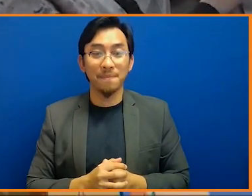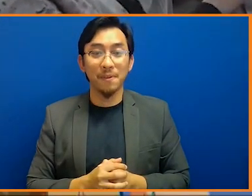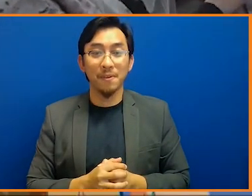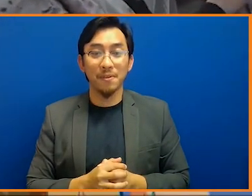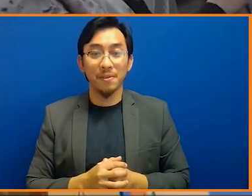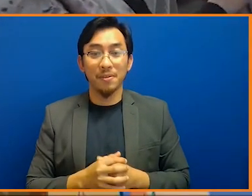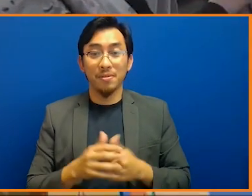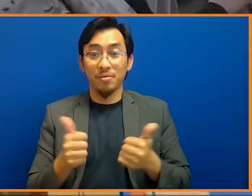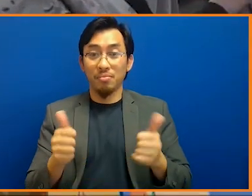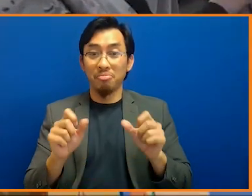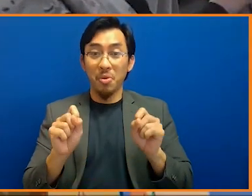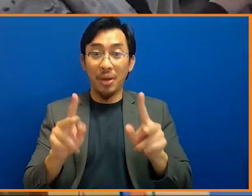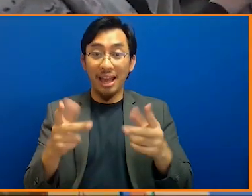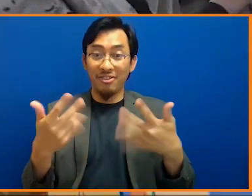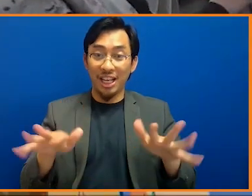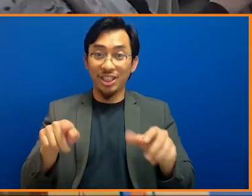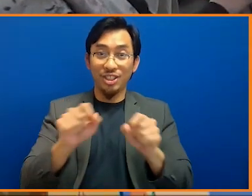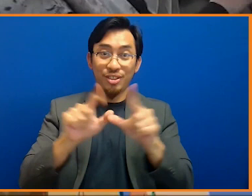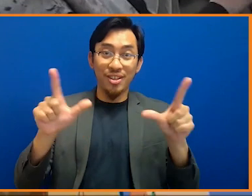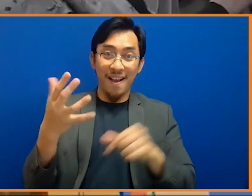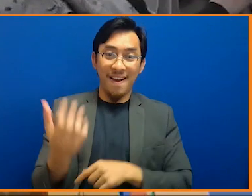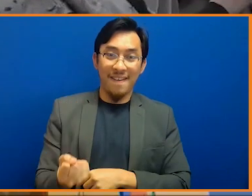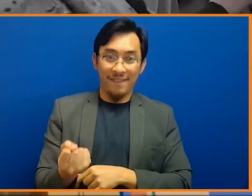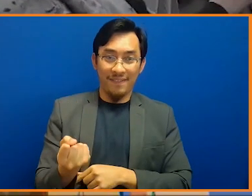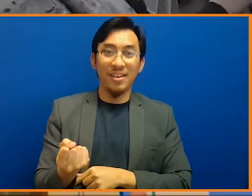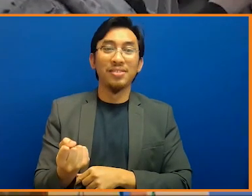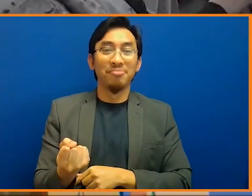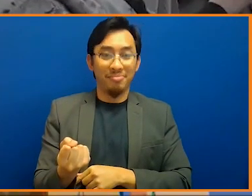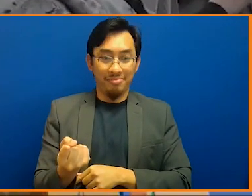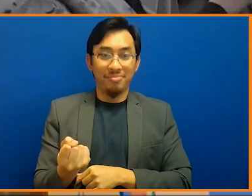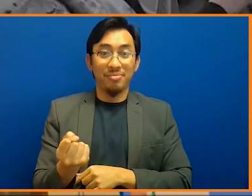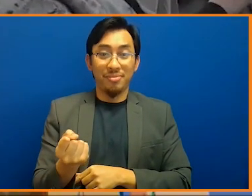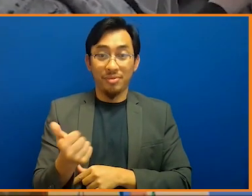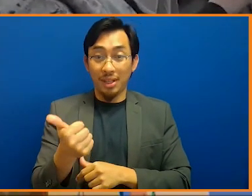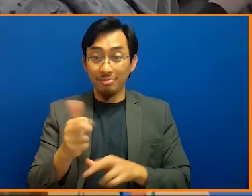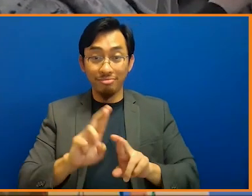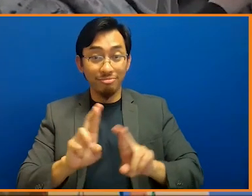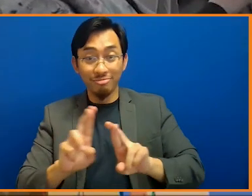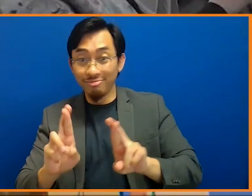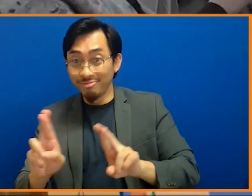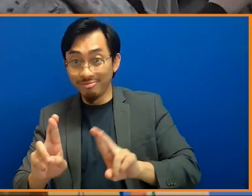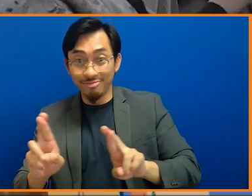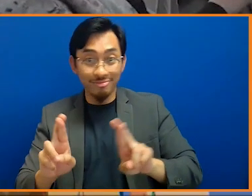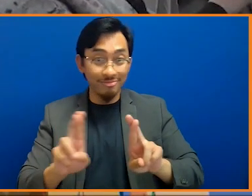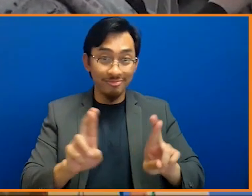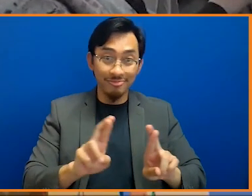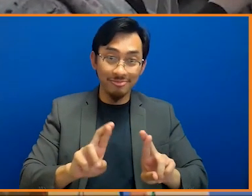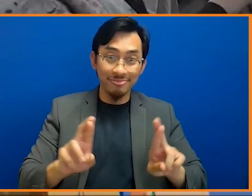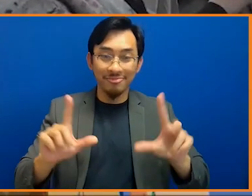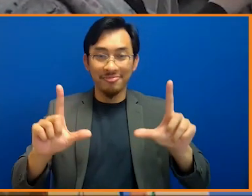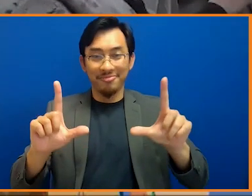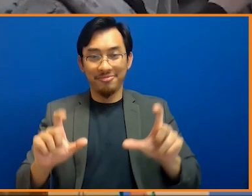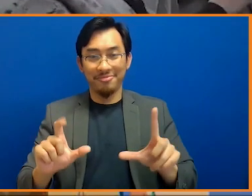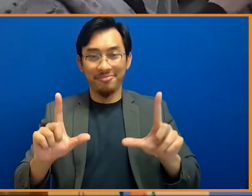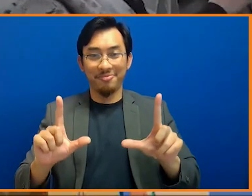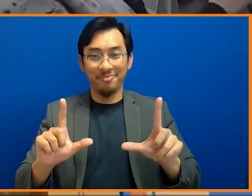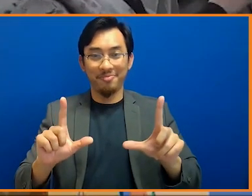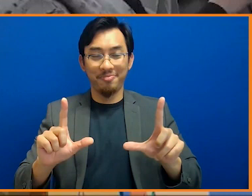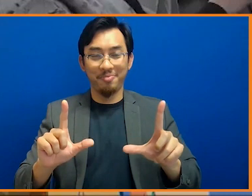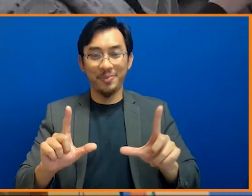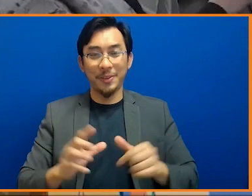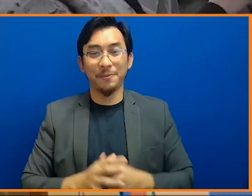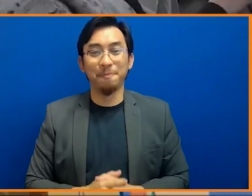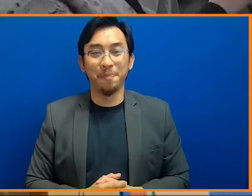online, yeah, it's already turned on all of their cameras ready. Okay, operator, please take the